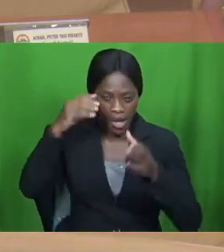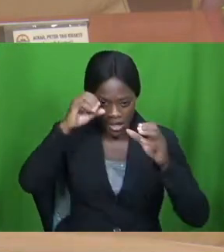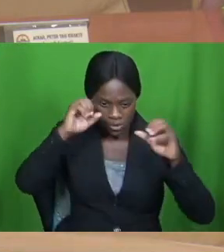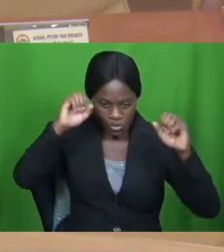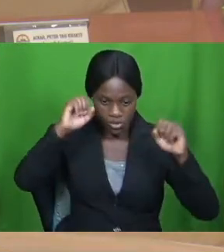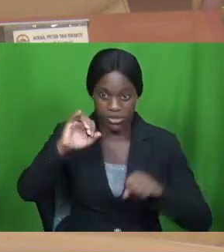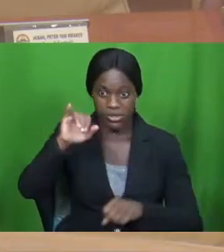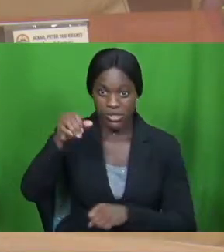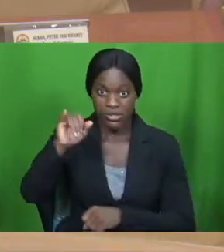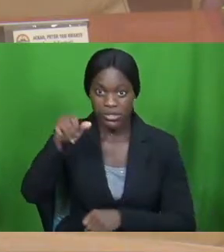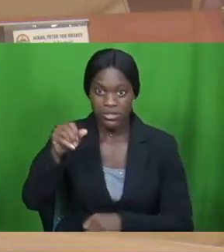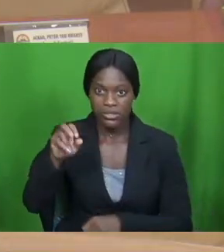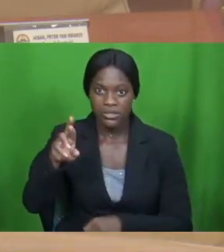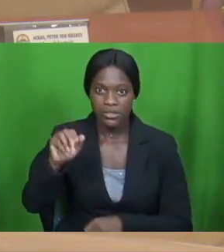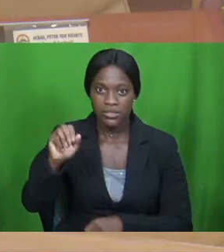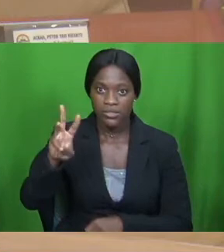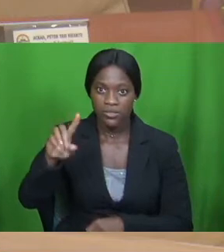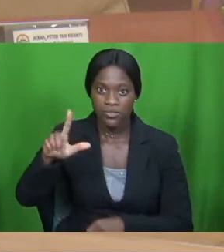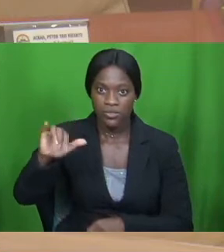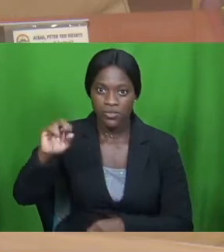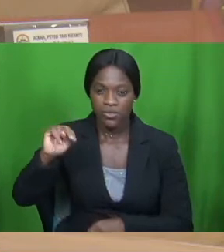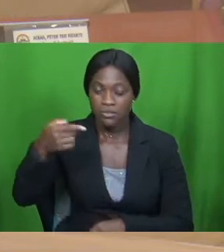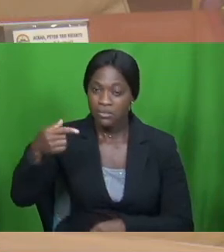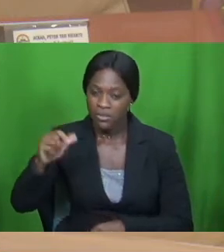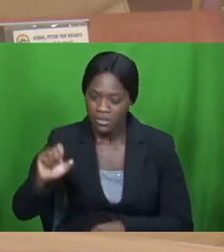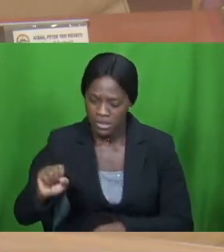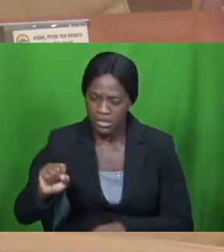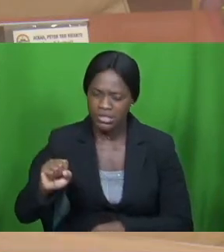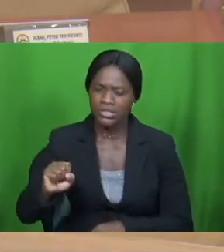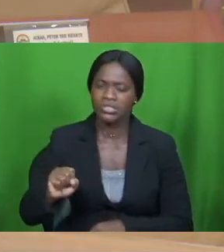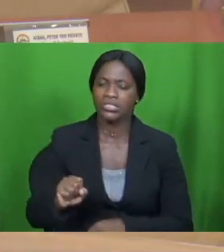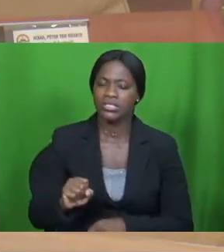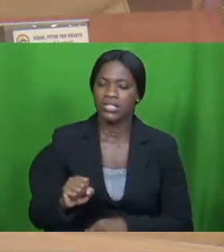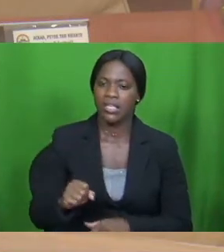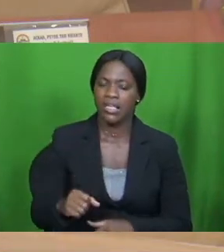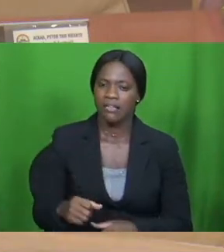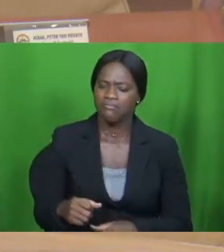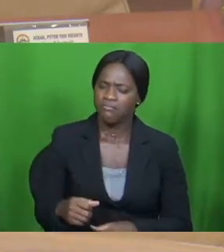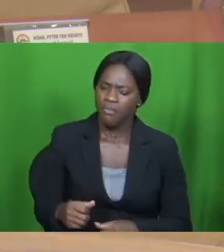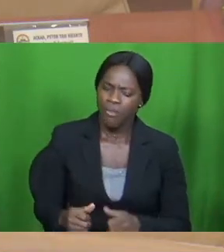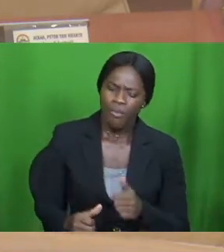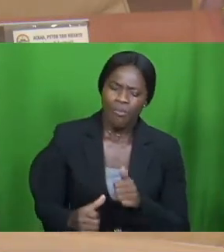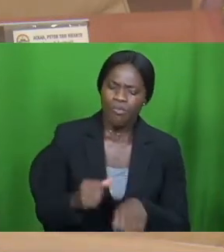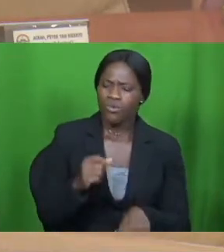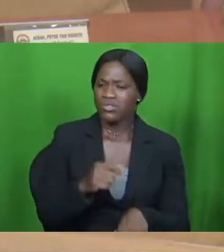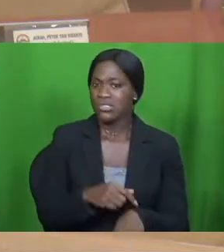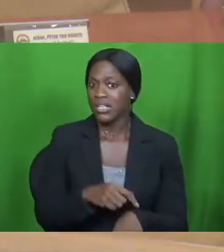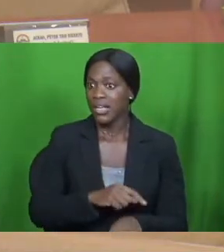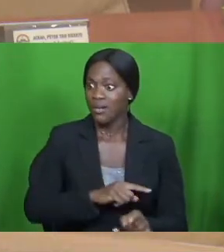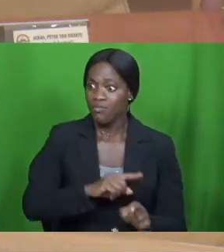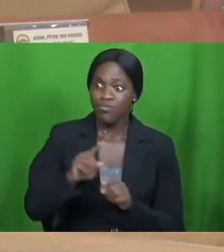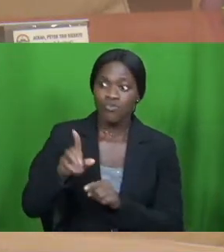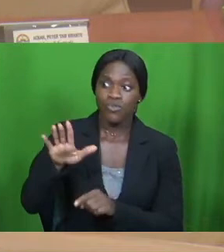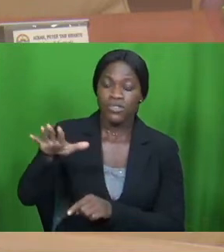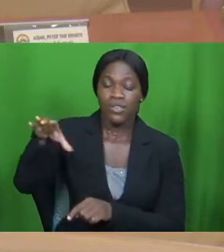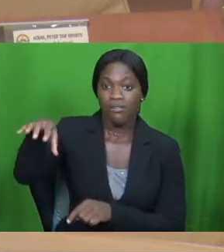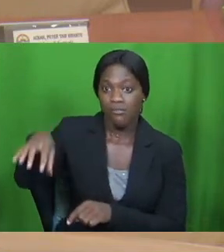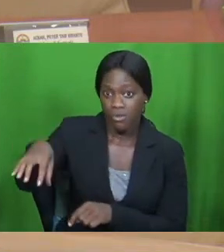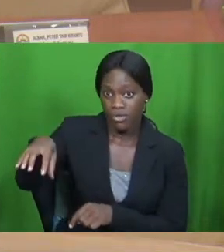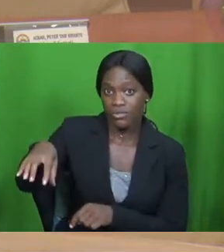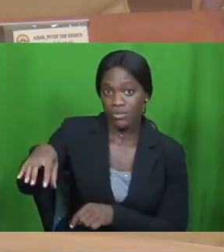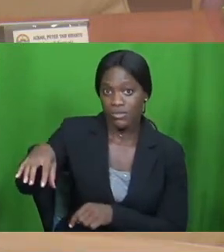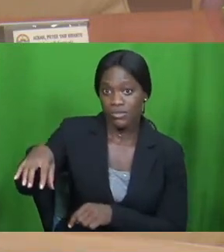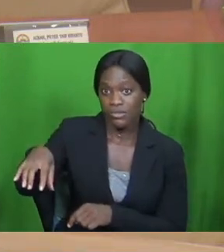indeed spent most times in that constituency because he has